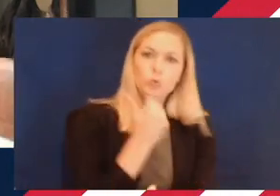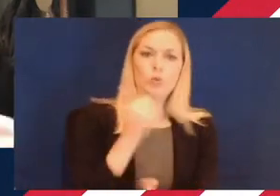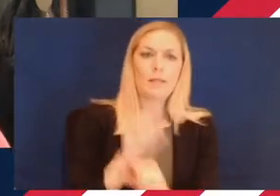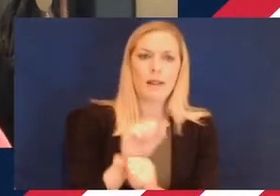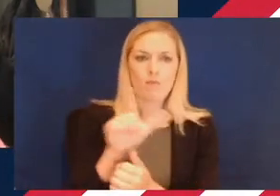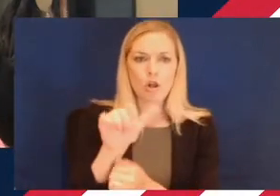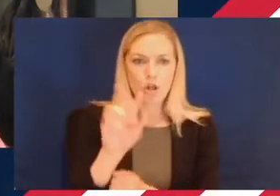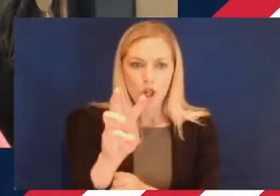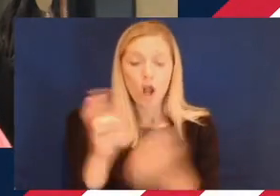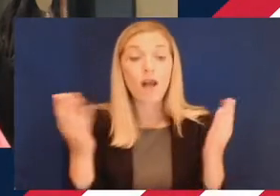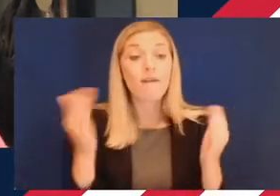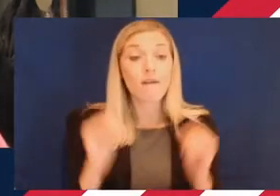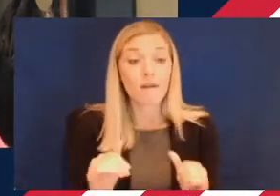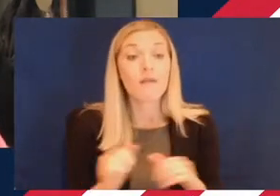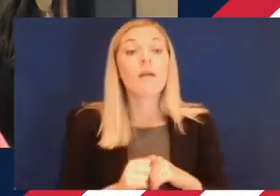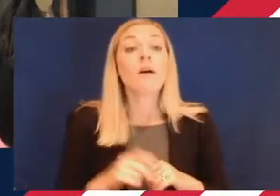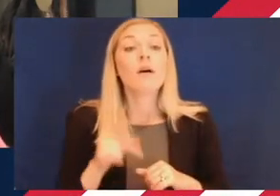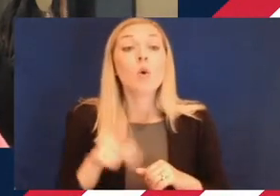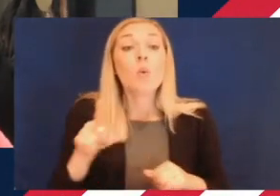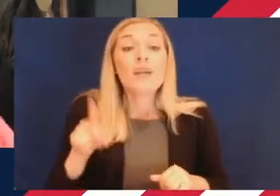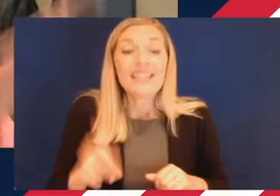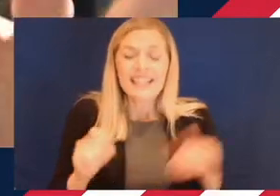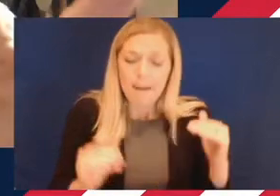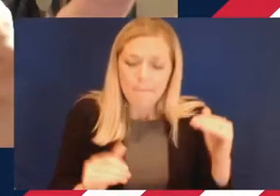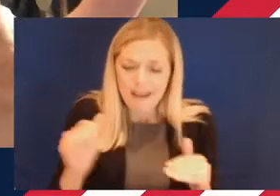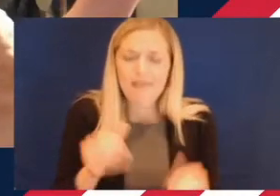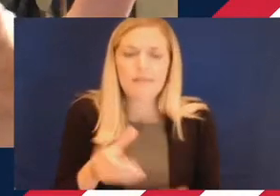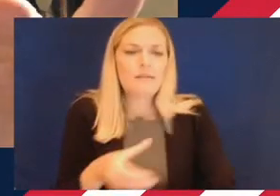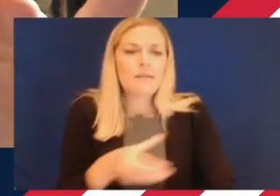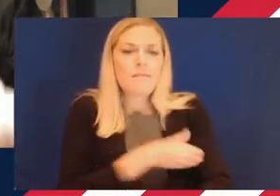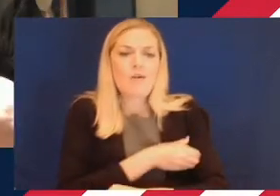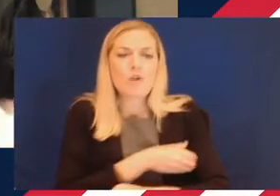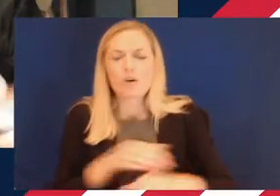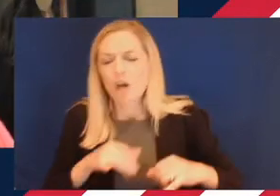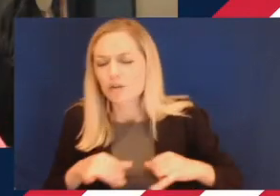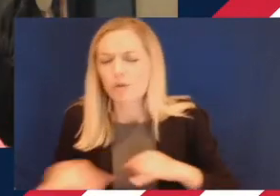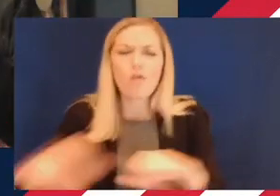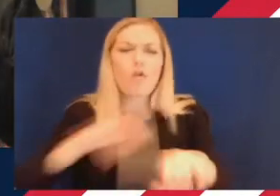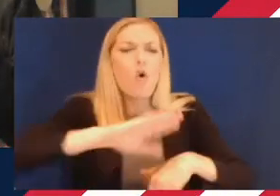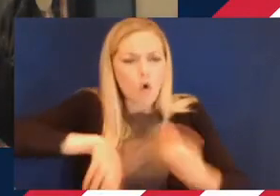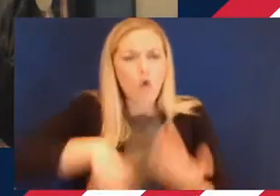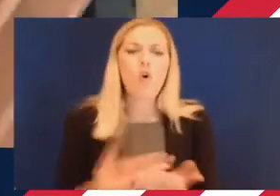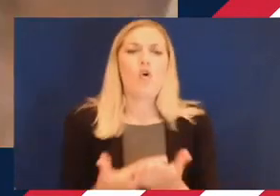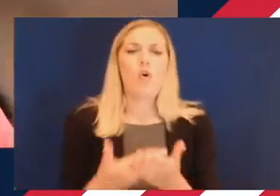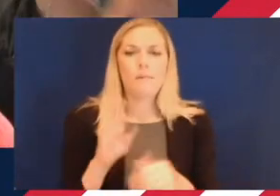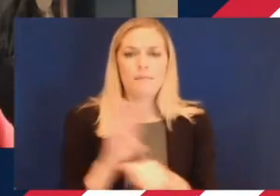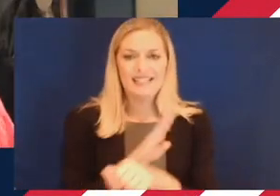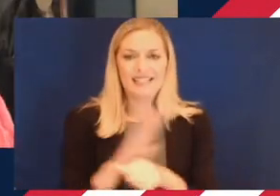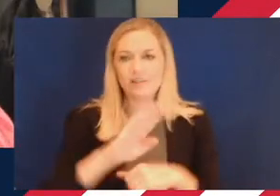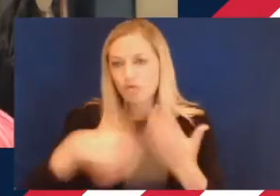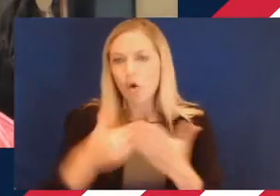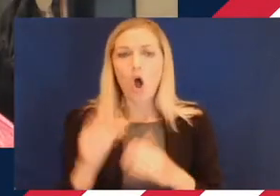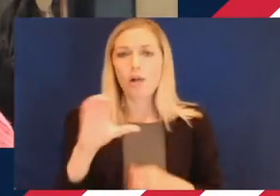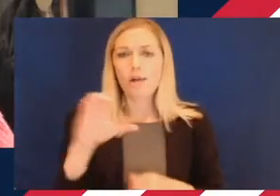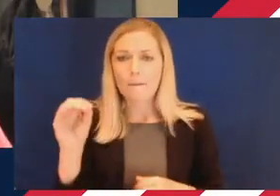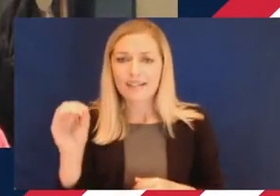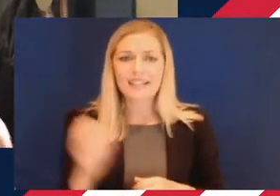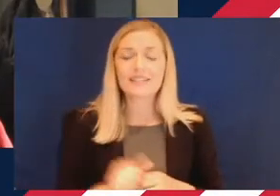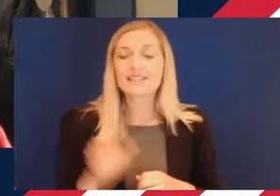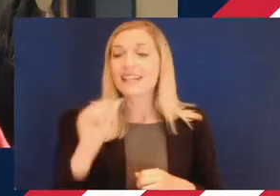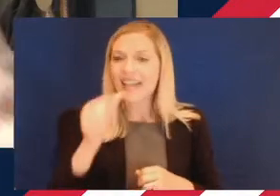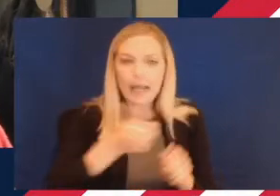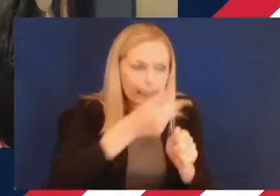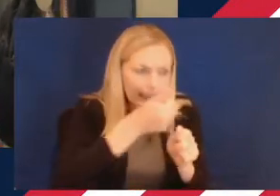driving a low-wage economy, we need to balance the power across all employers and workplaces in an industry, not go banana stand by banana stand. We